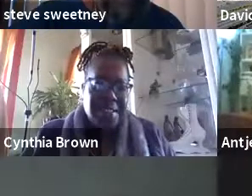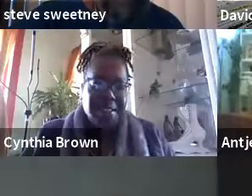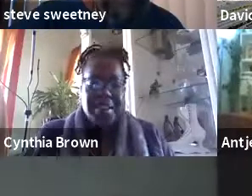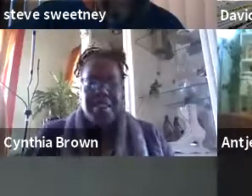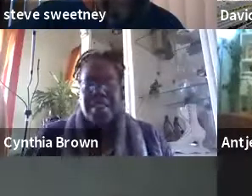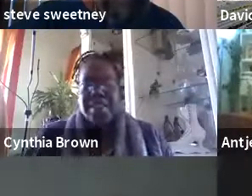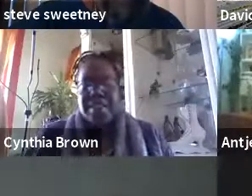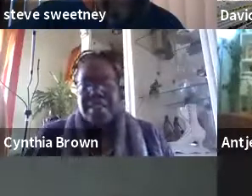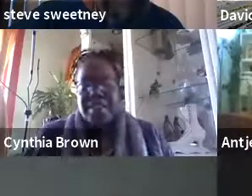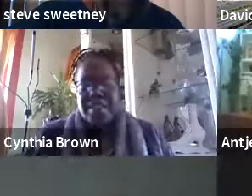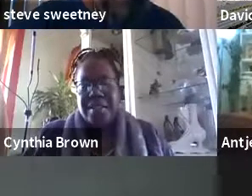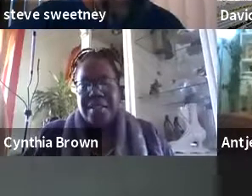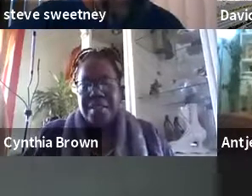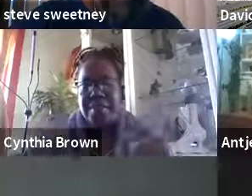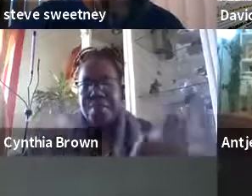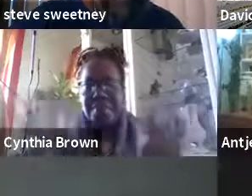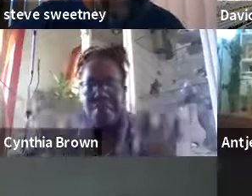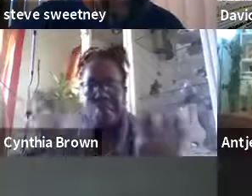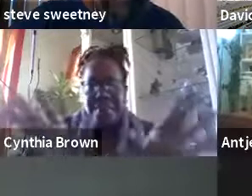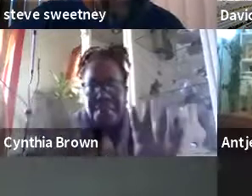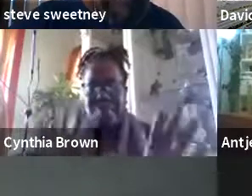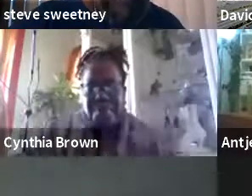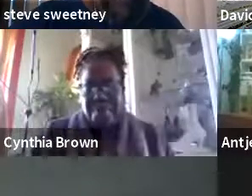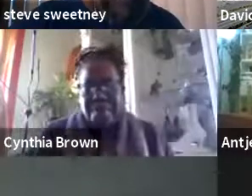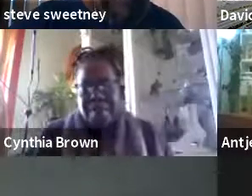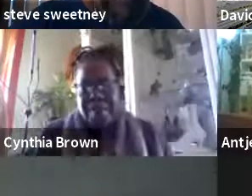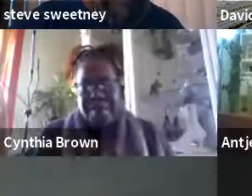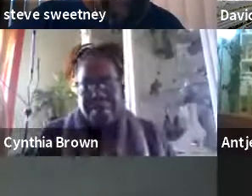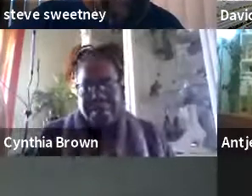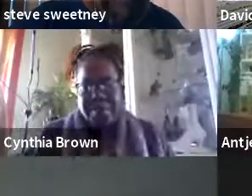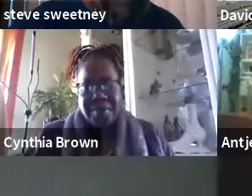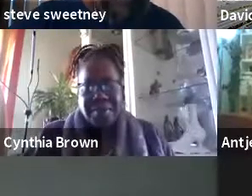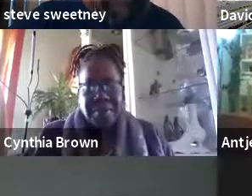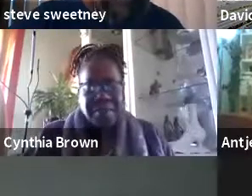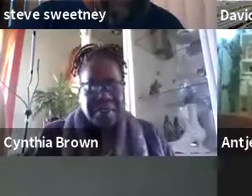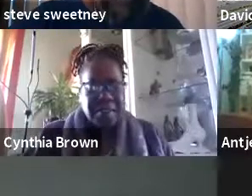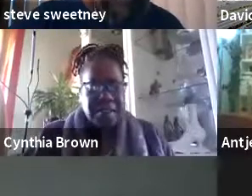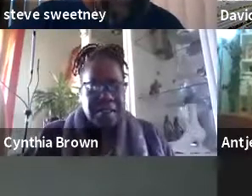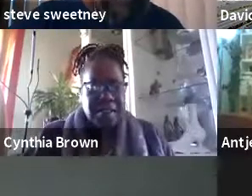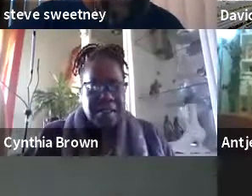here. awesome. See you, Yes, John. it's been great. In it to win it from Boston,